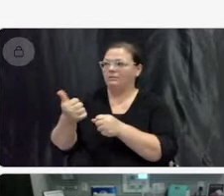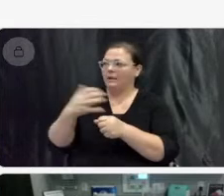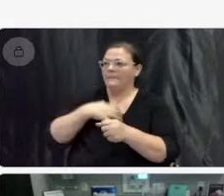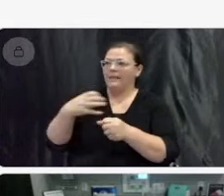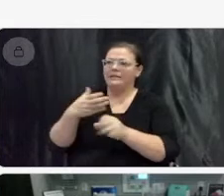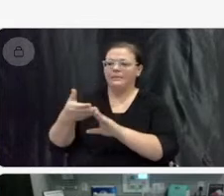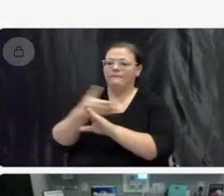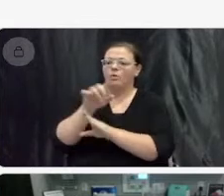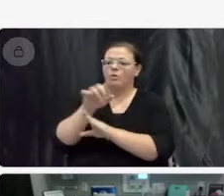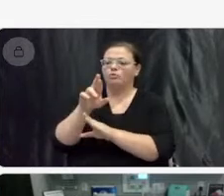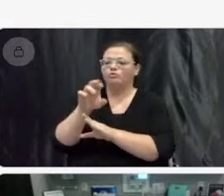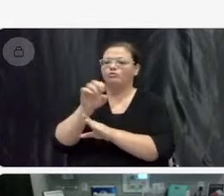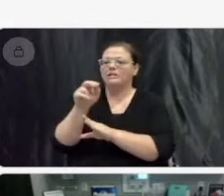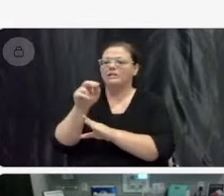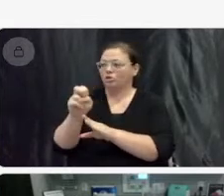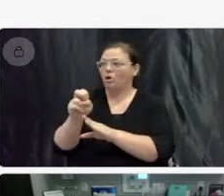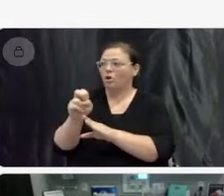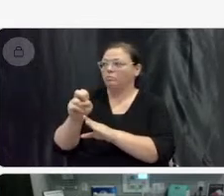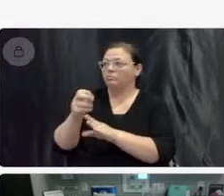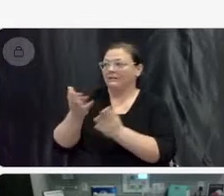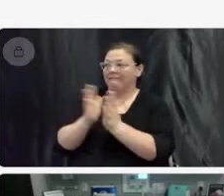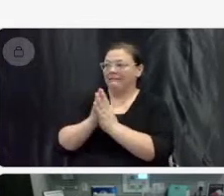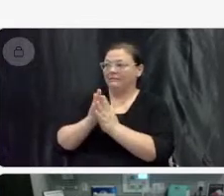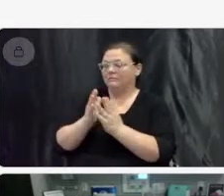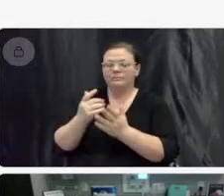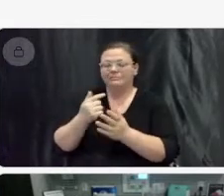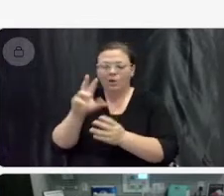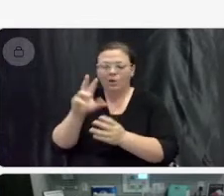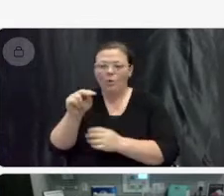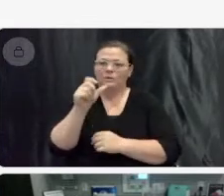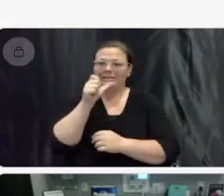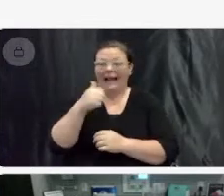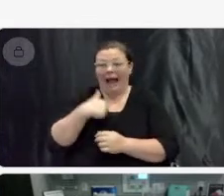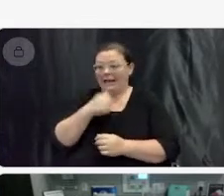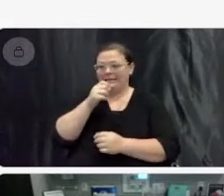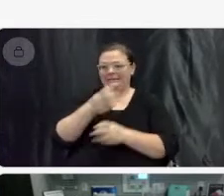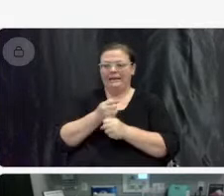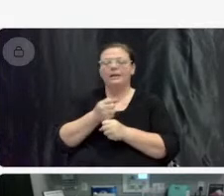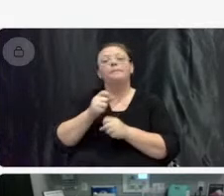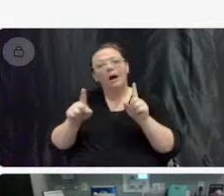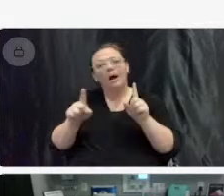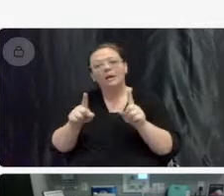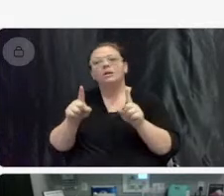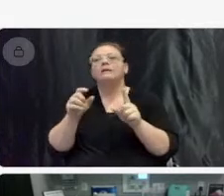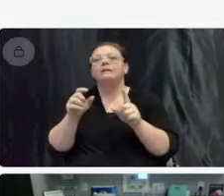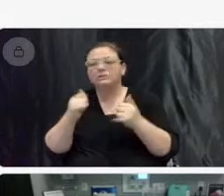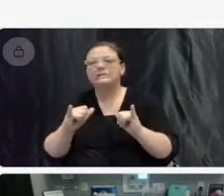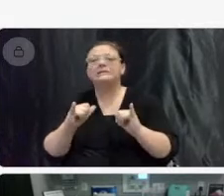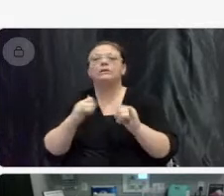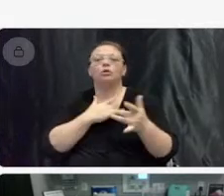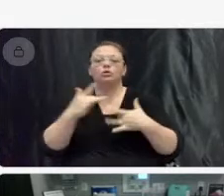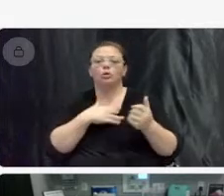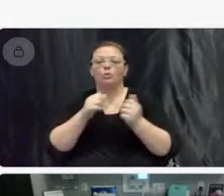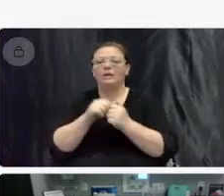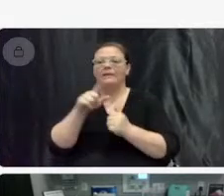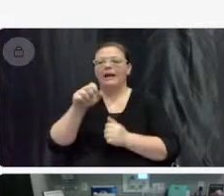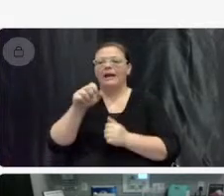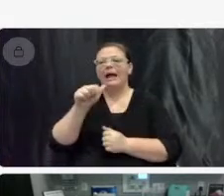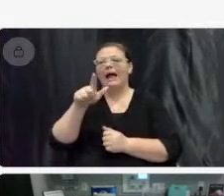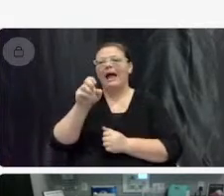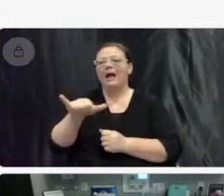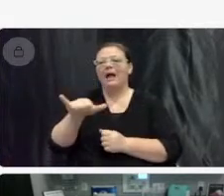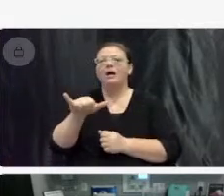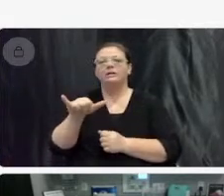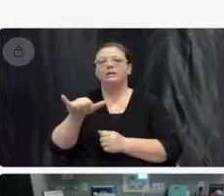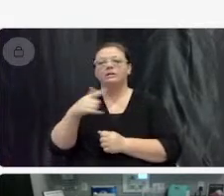out? I know I did not receive any. With all of that being said, if there is still a concern with the alleyway utilization, we can make the